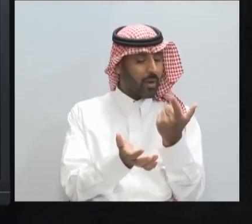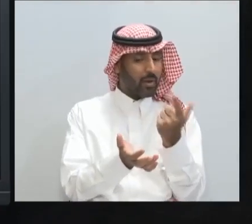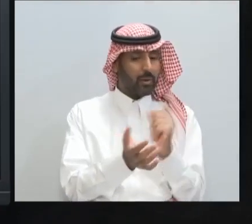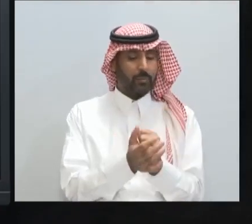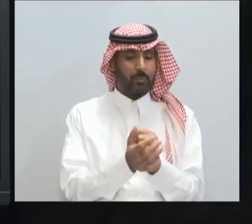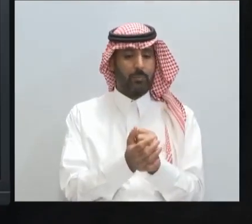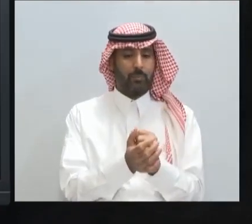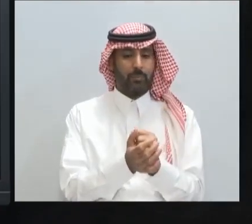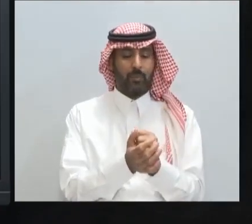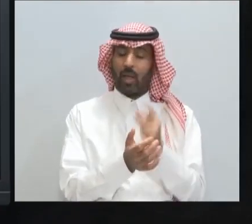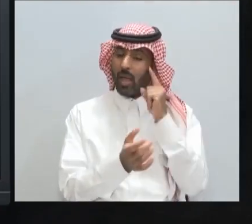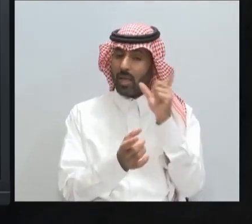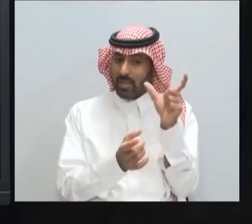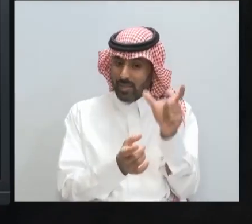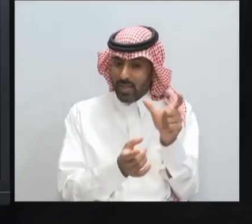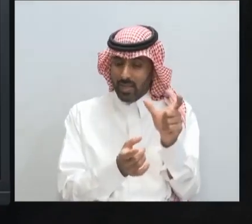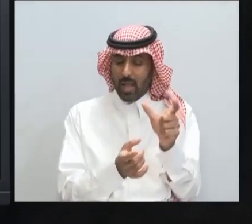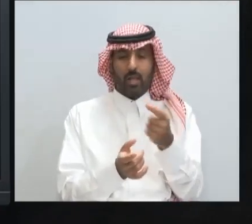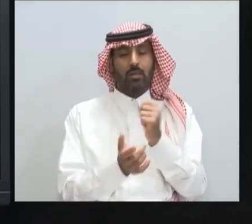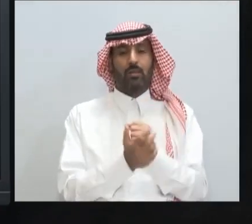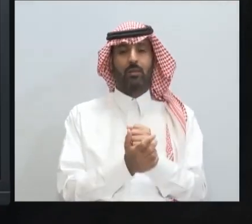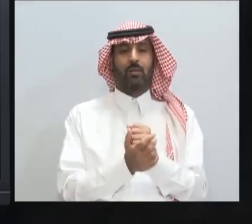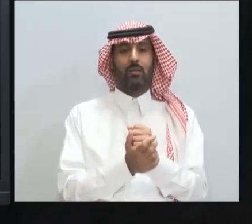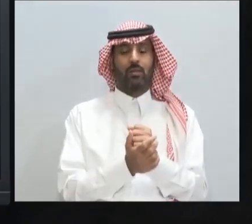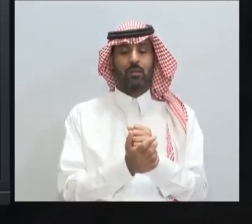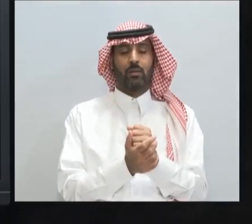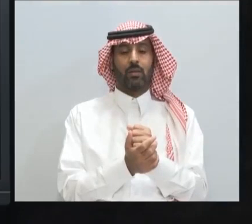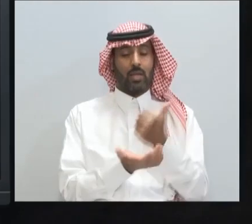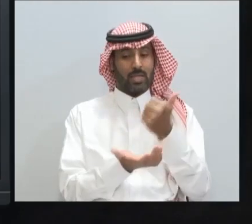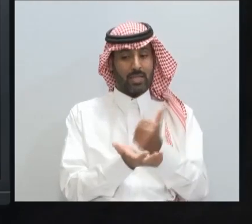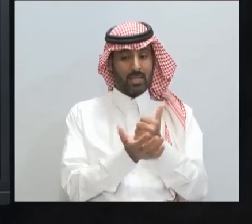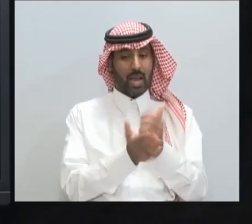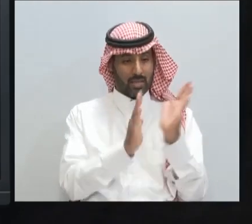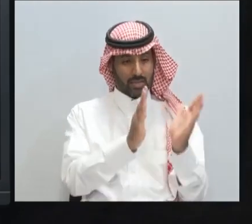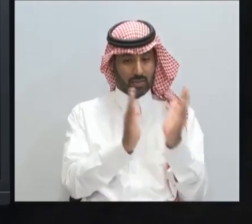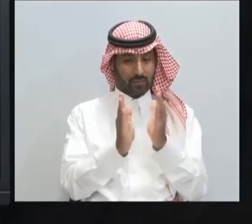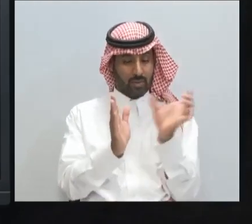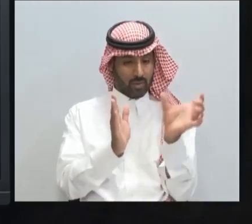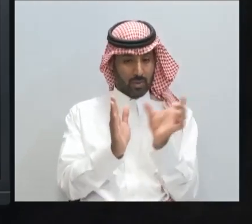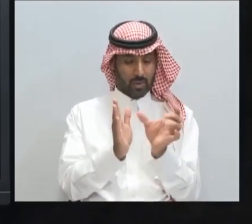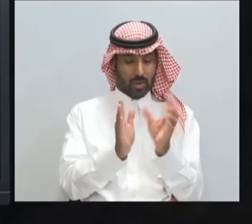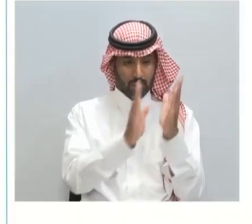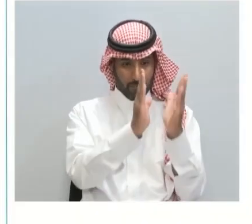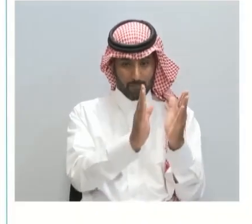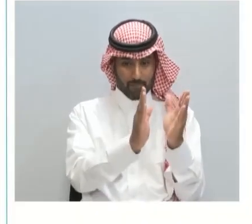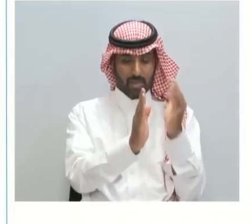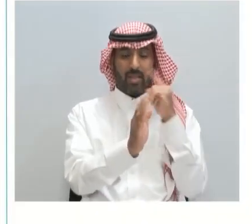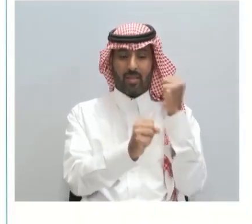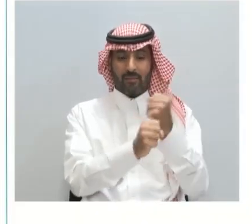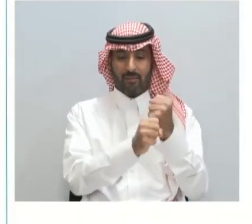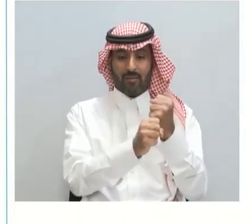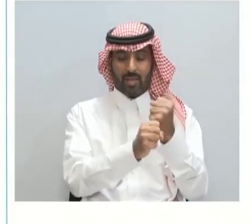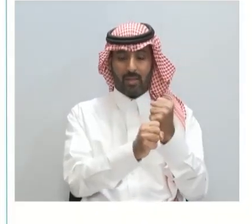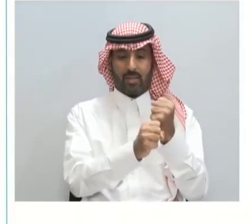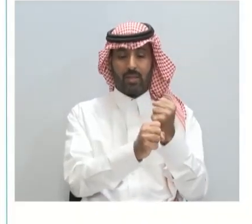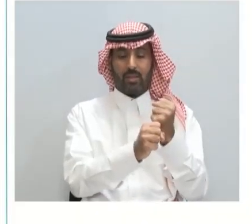Treatable, untreatable. What's the main part of the words here? It's the verb. Yes, it's